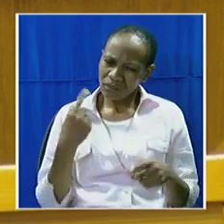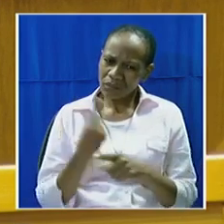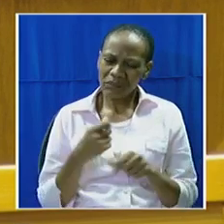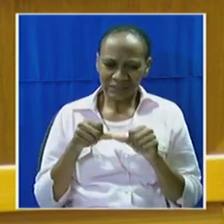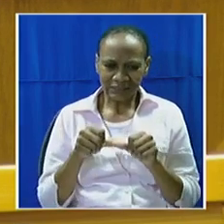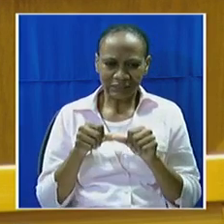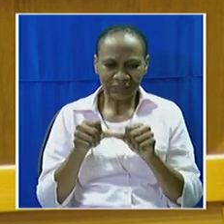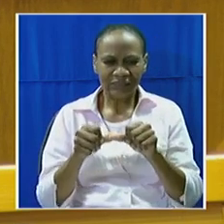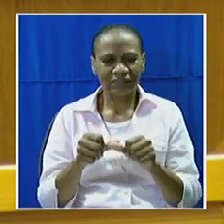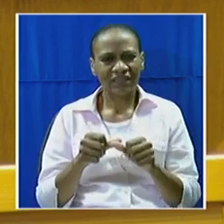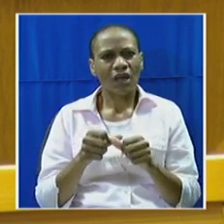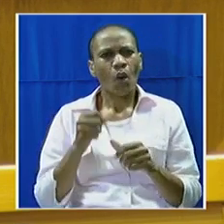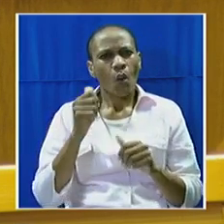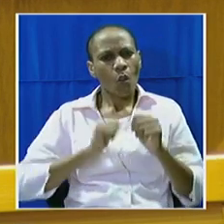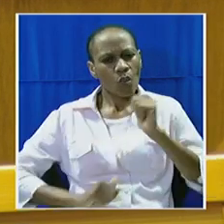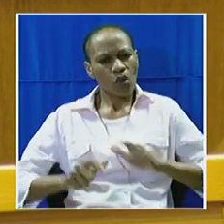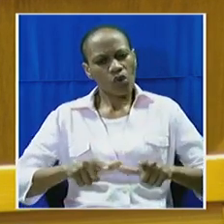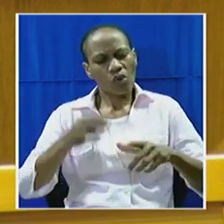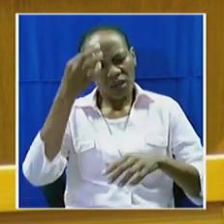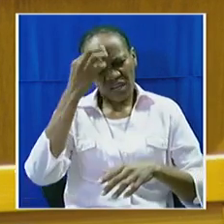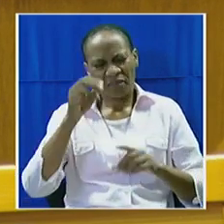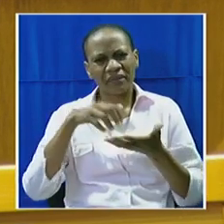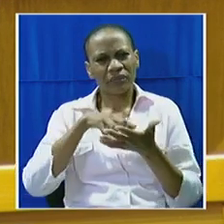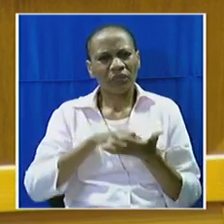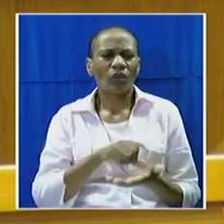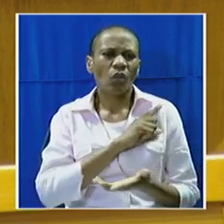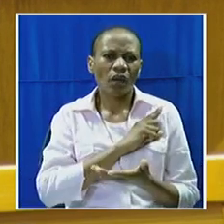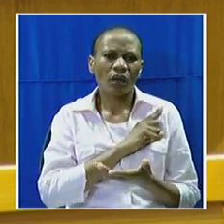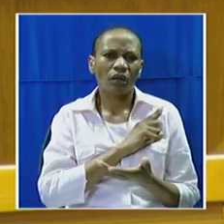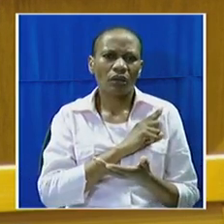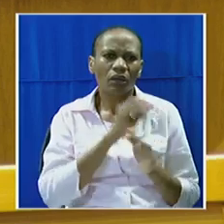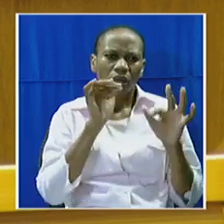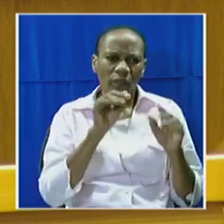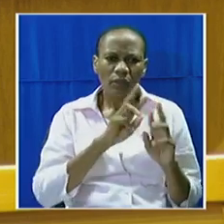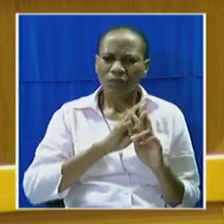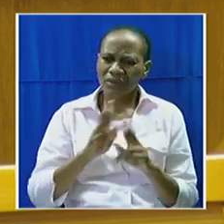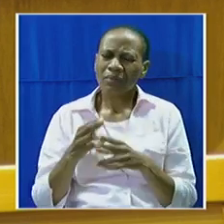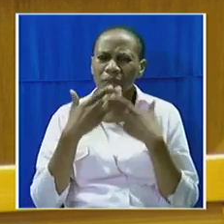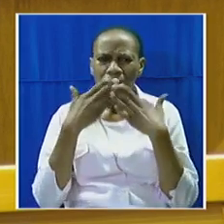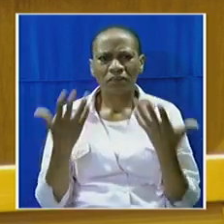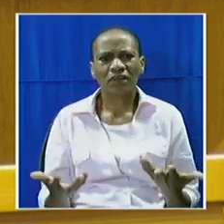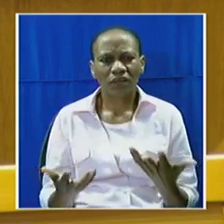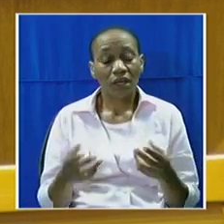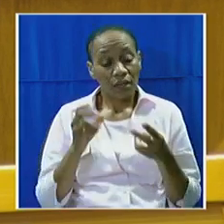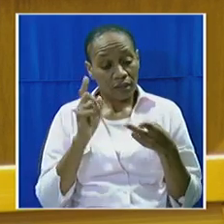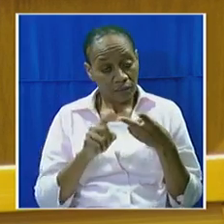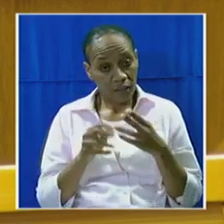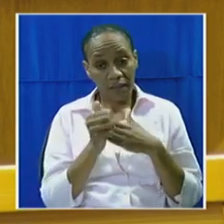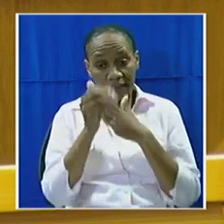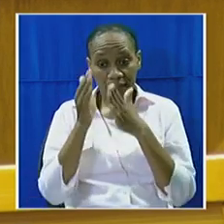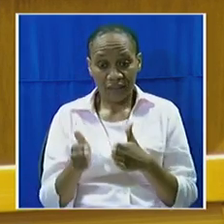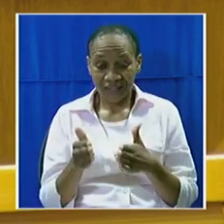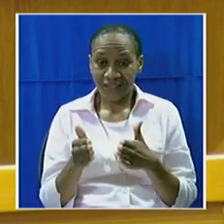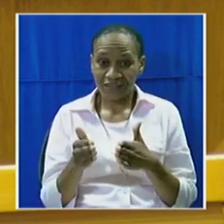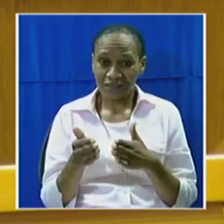local government performance is lack of accountability, coupled with poor leadership without